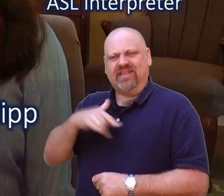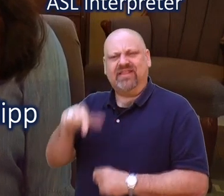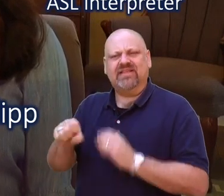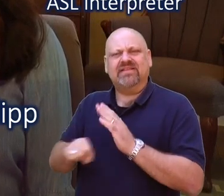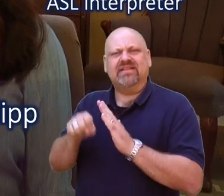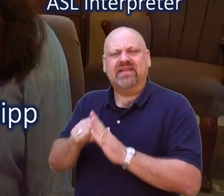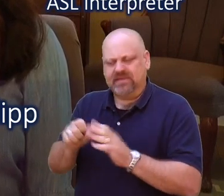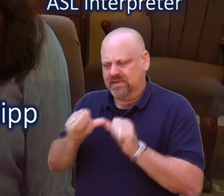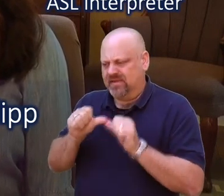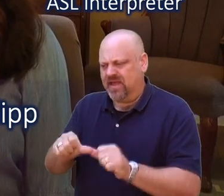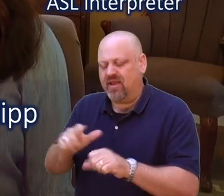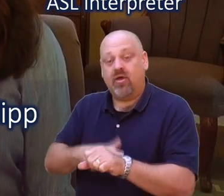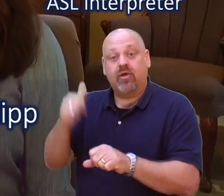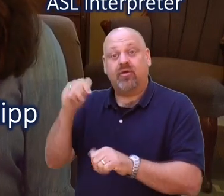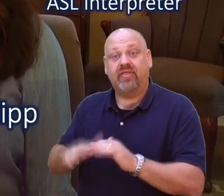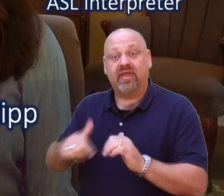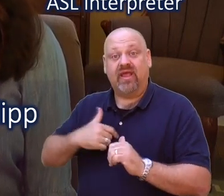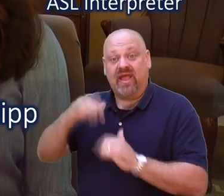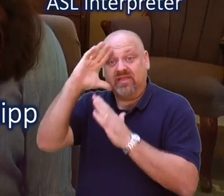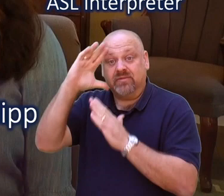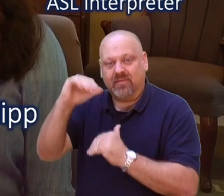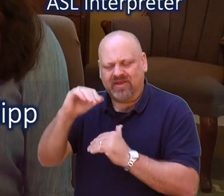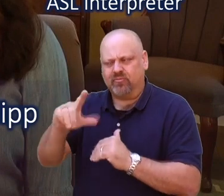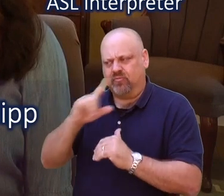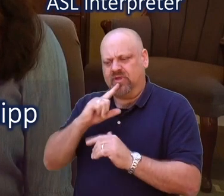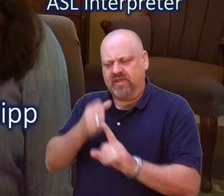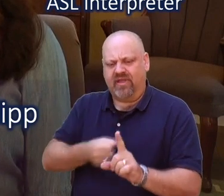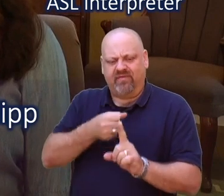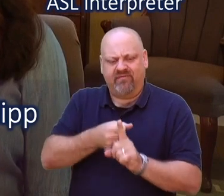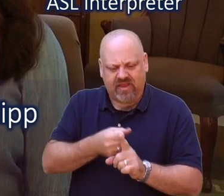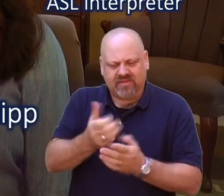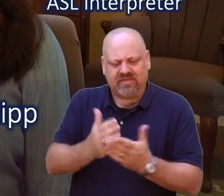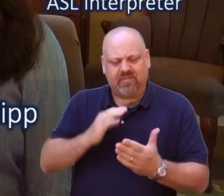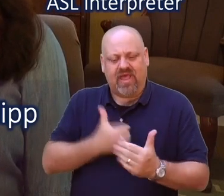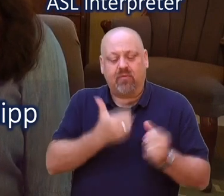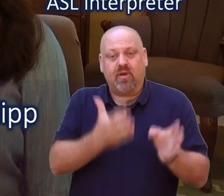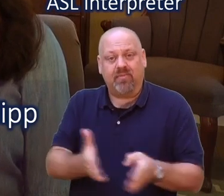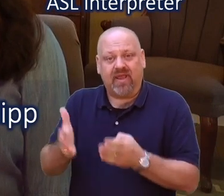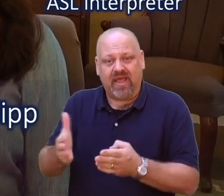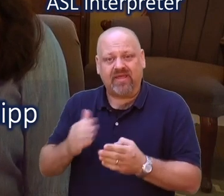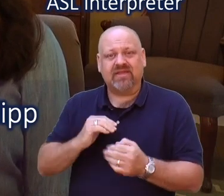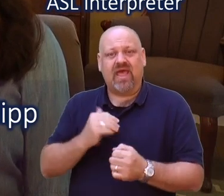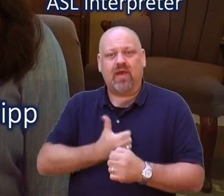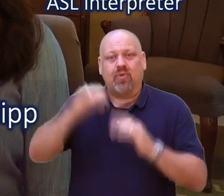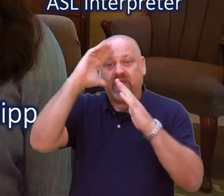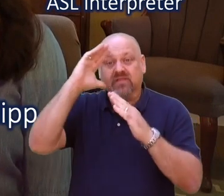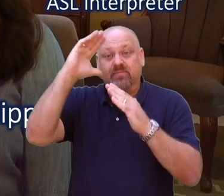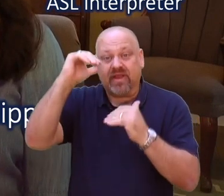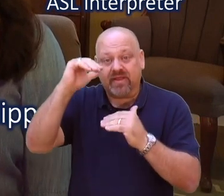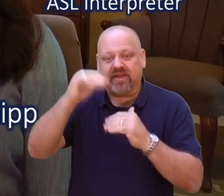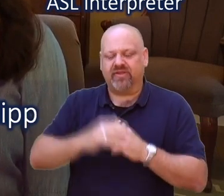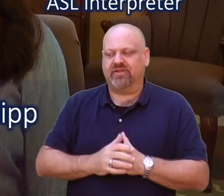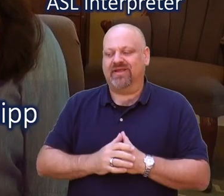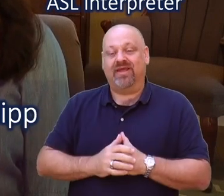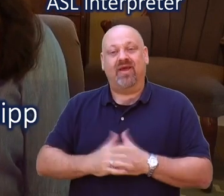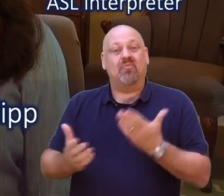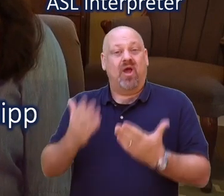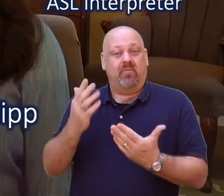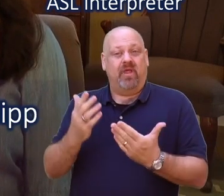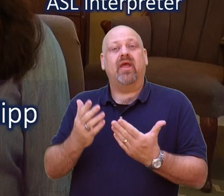like this season has lasted a lot longer than I expected. And that's made a real impact on some of our plans and our